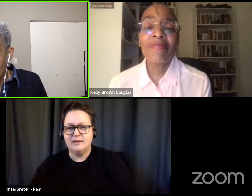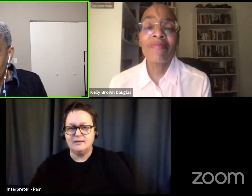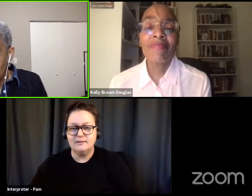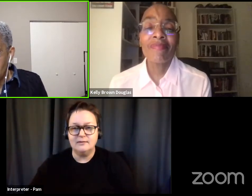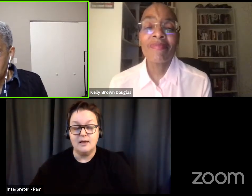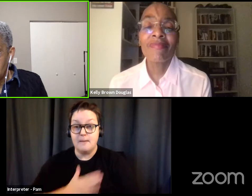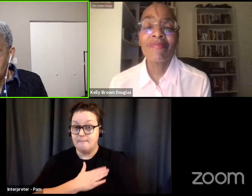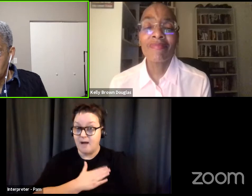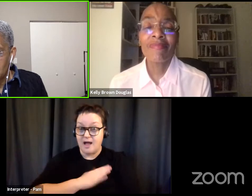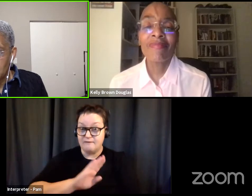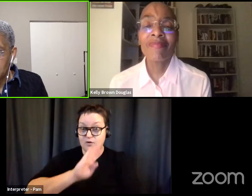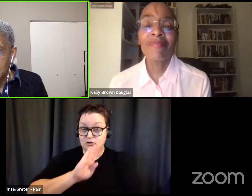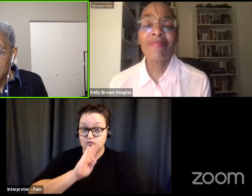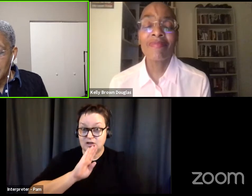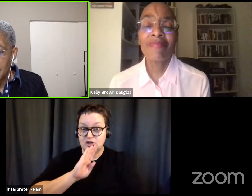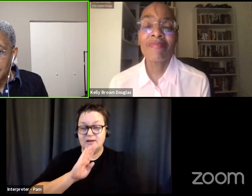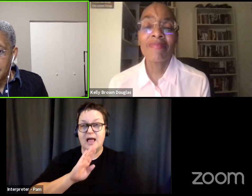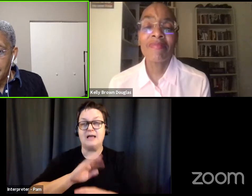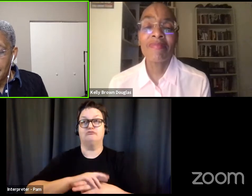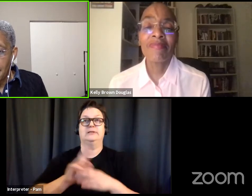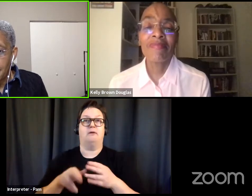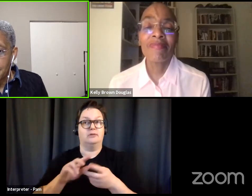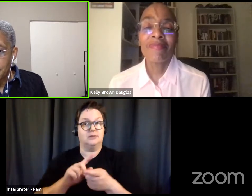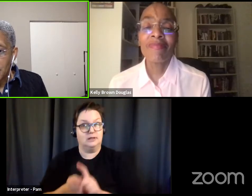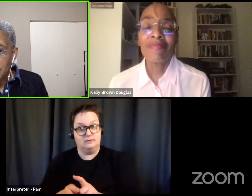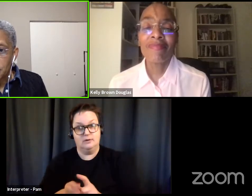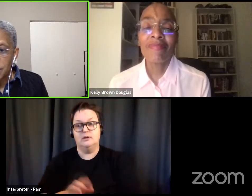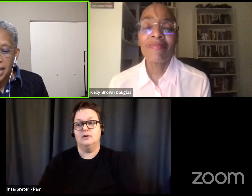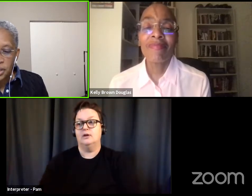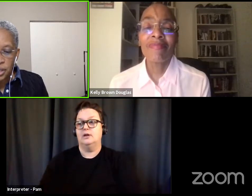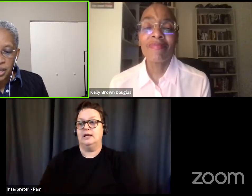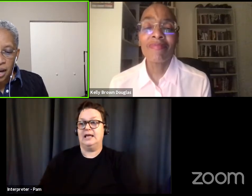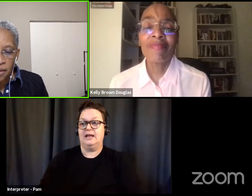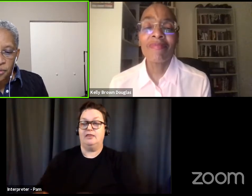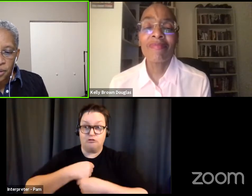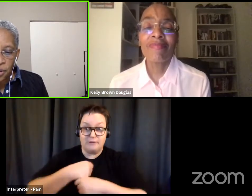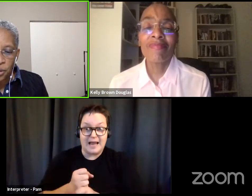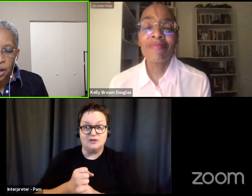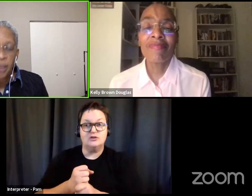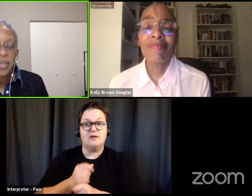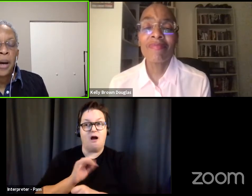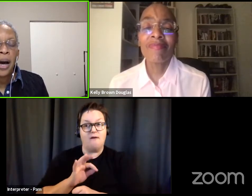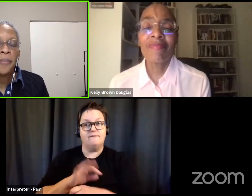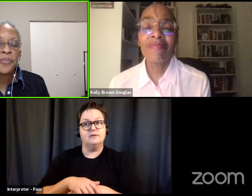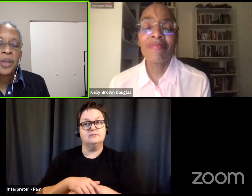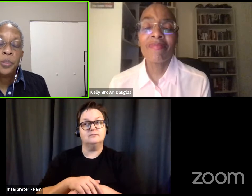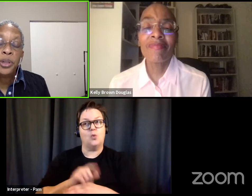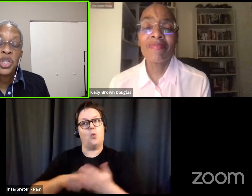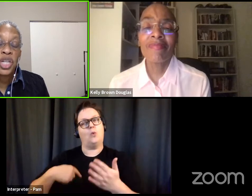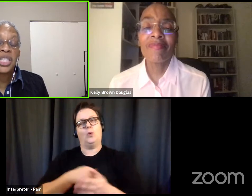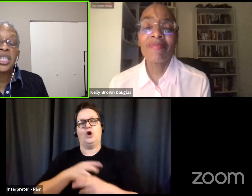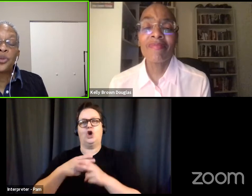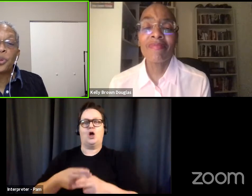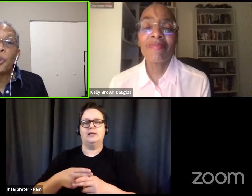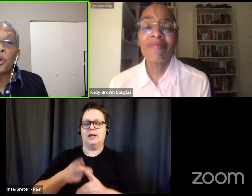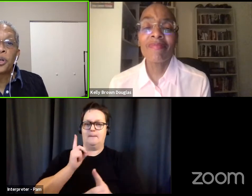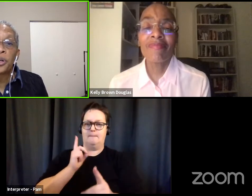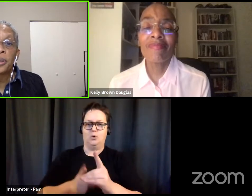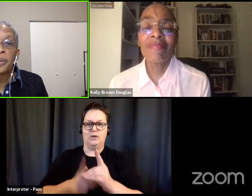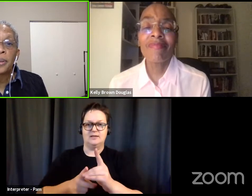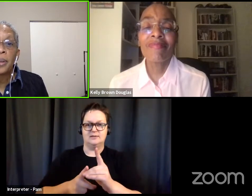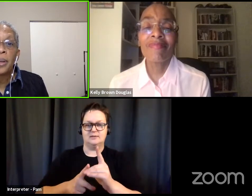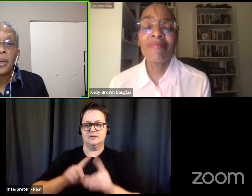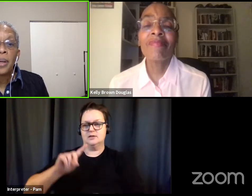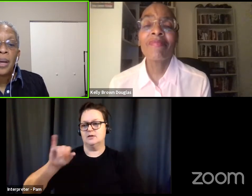has resulted in the creation of what we're calling the Buddhist Justice